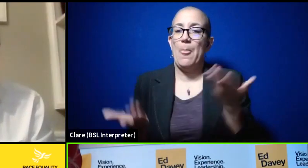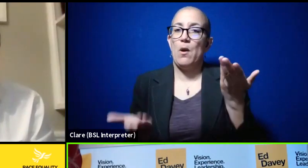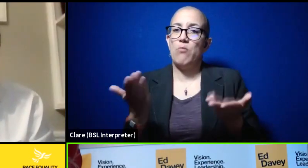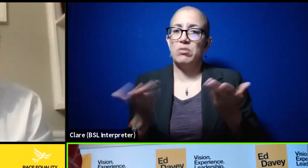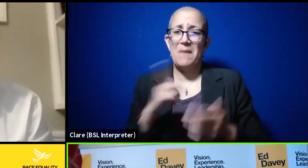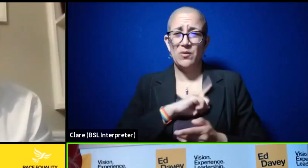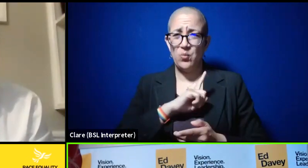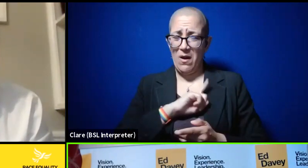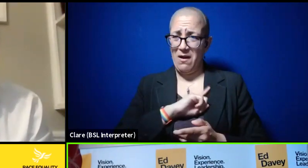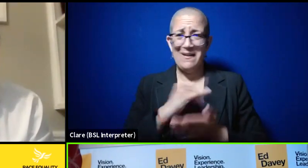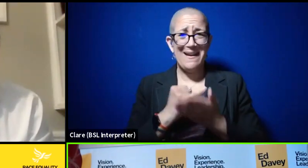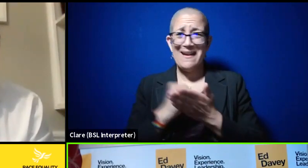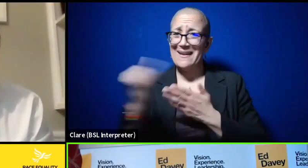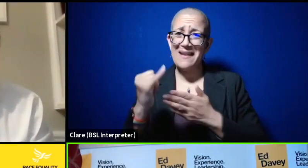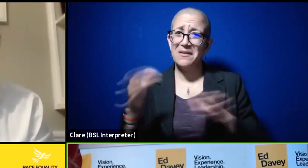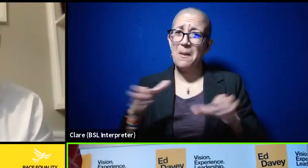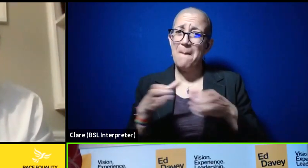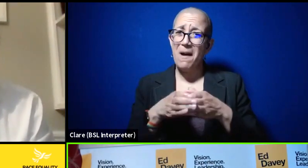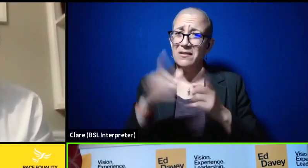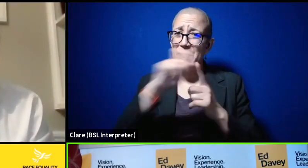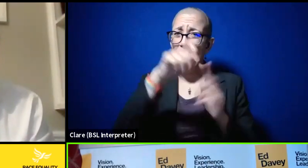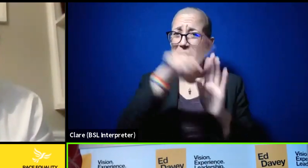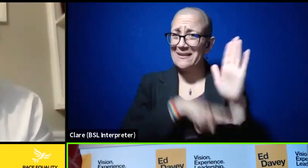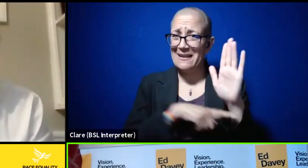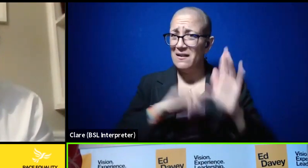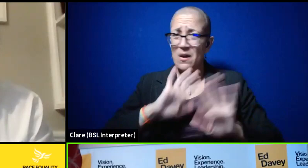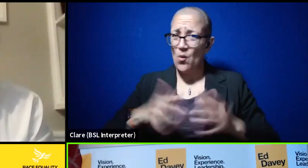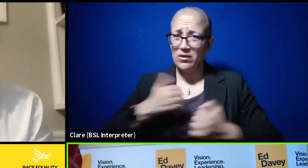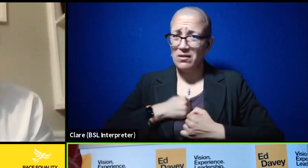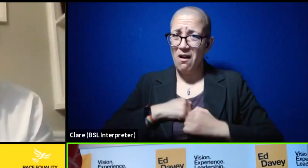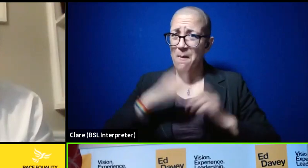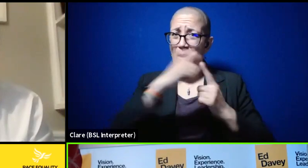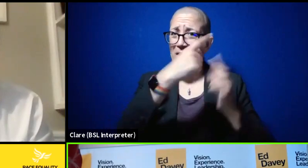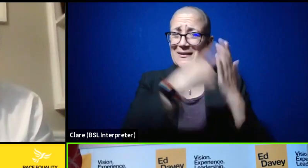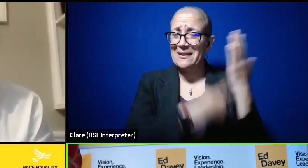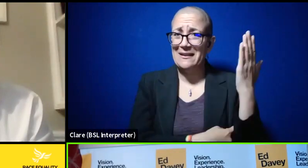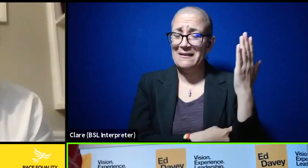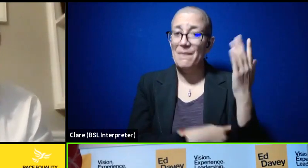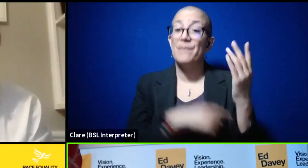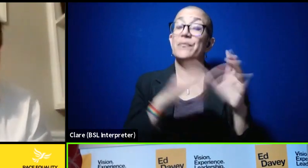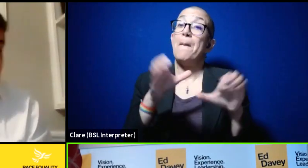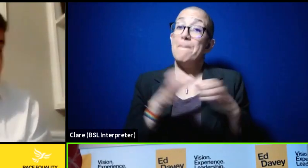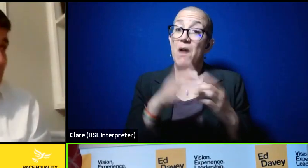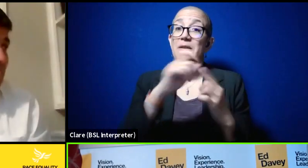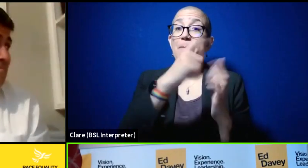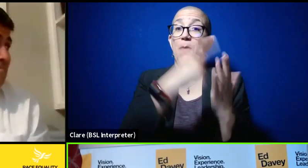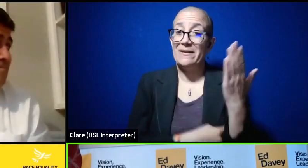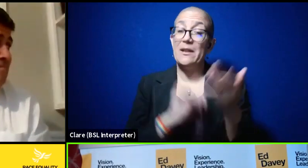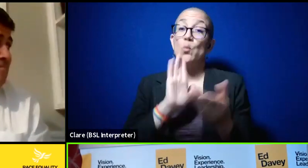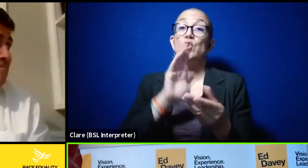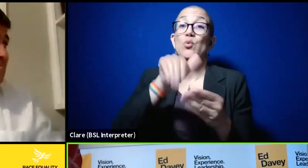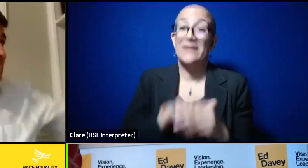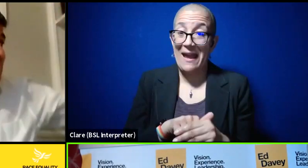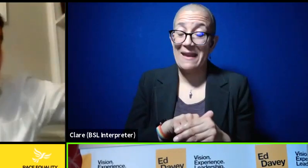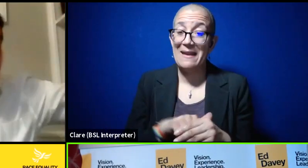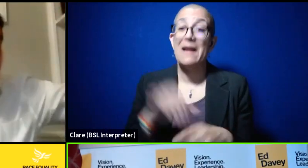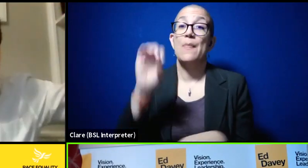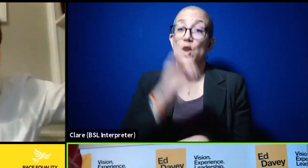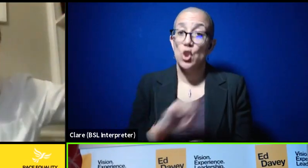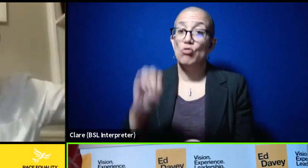party policy. It wasn't party policy. Party policy was to stay in the European